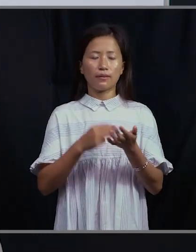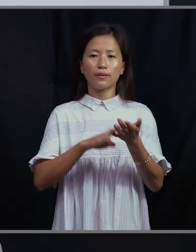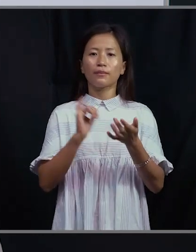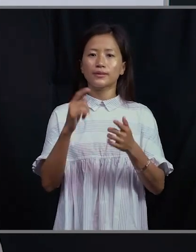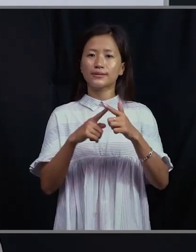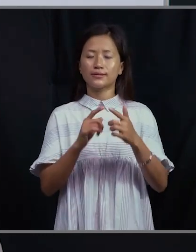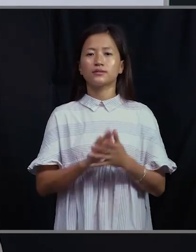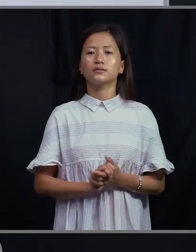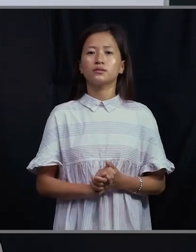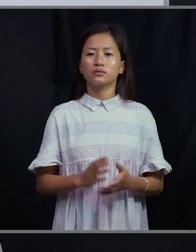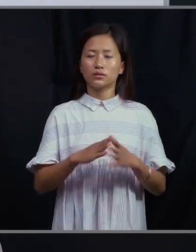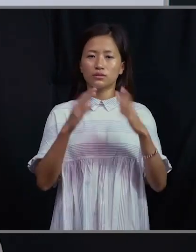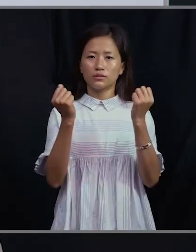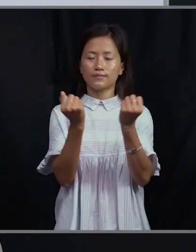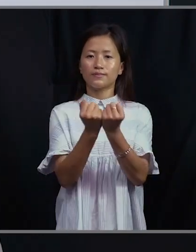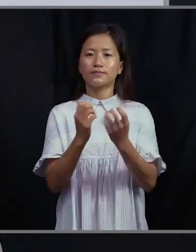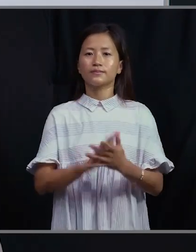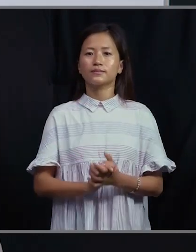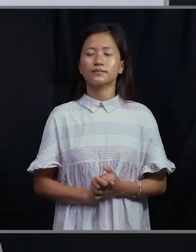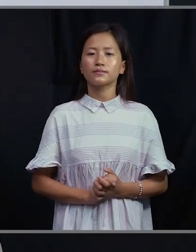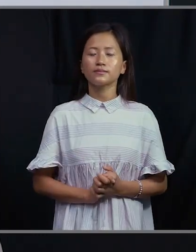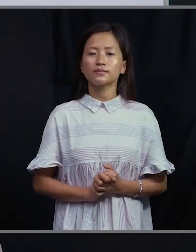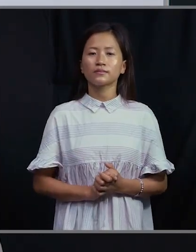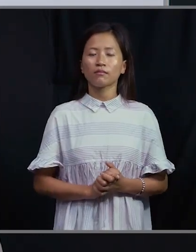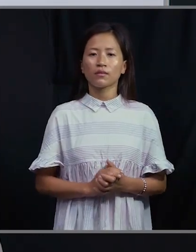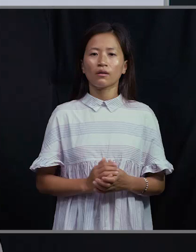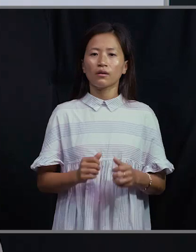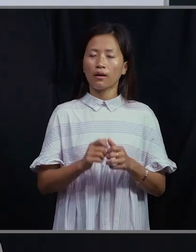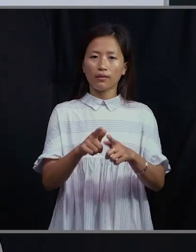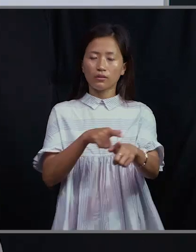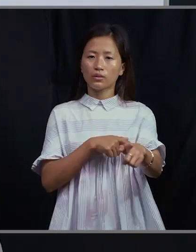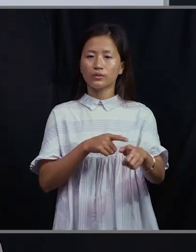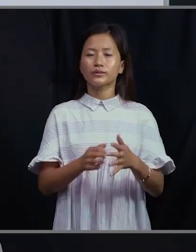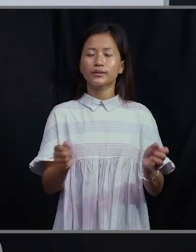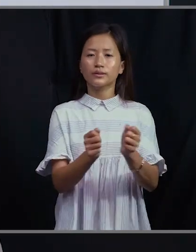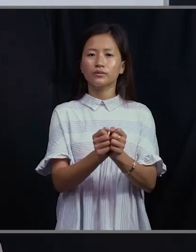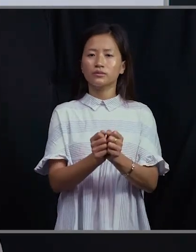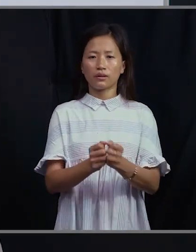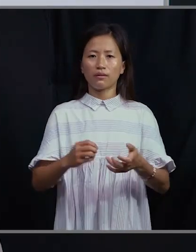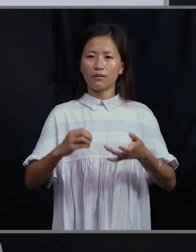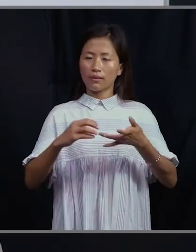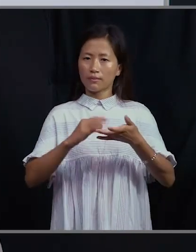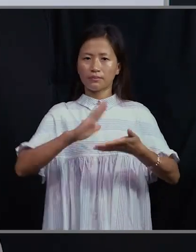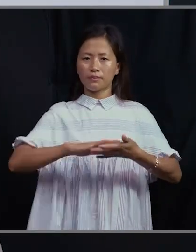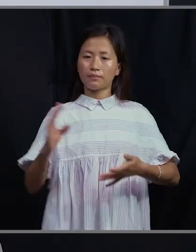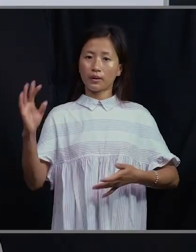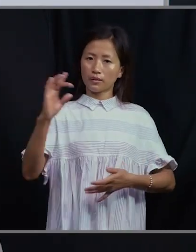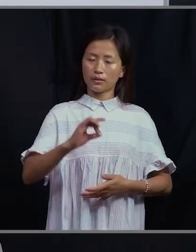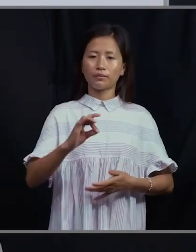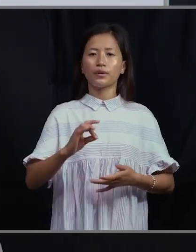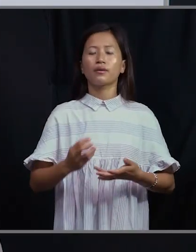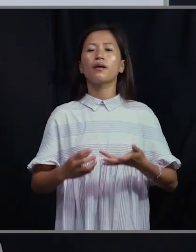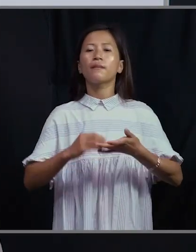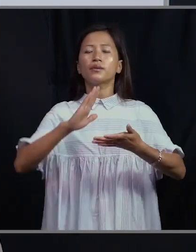in the society. Okay, and along with that again, okay, widow remarriage is also allowed among